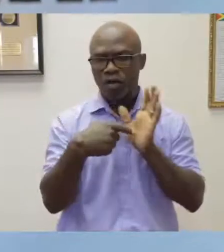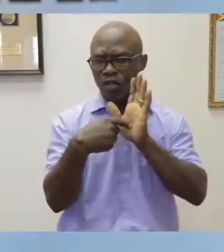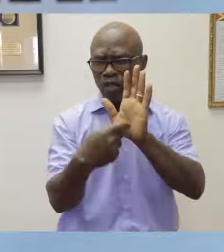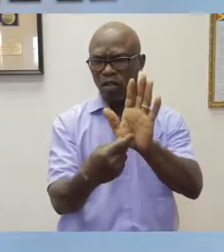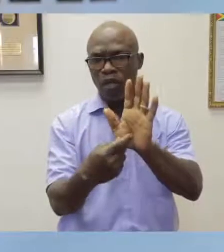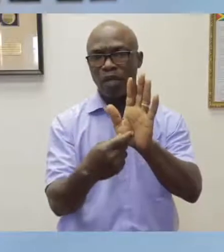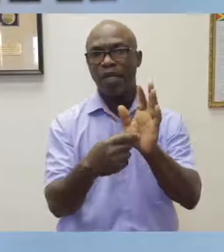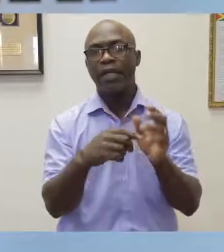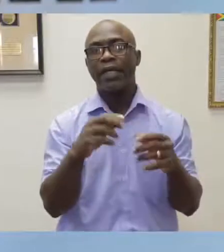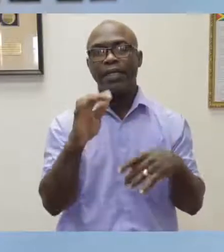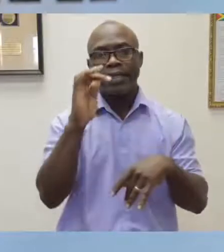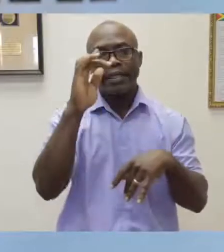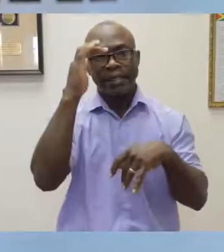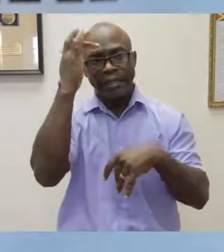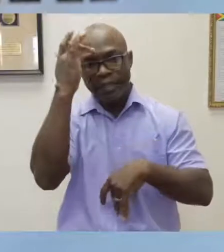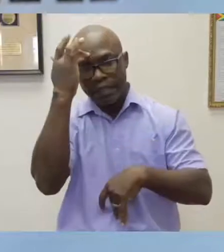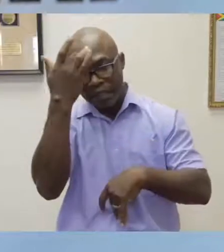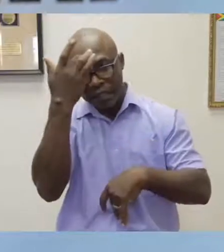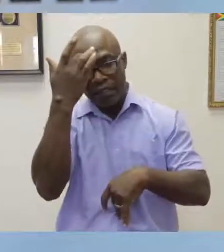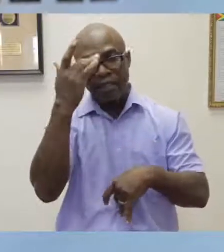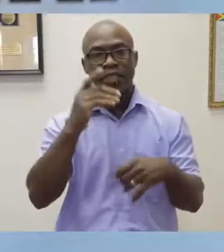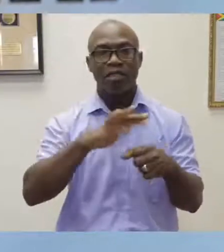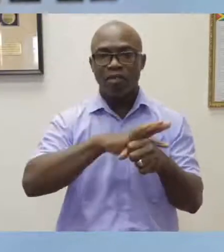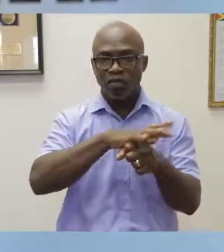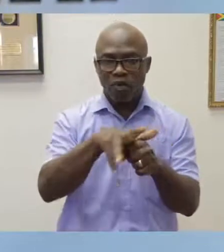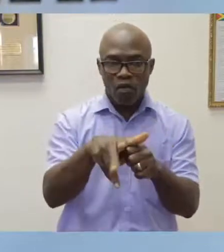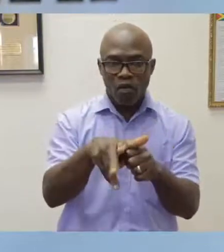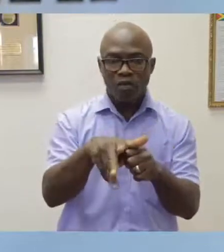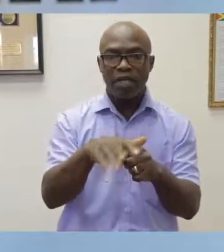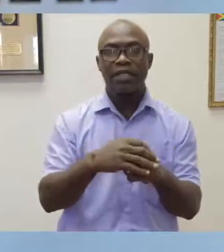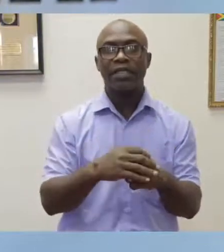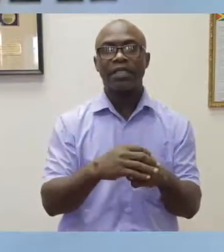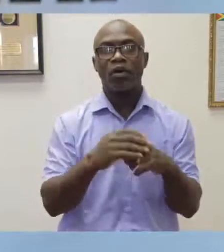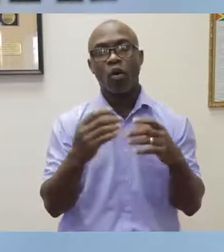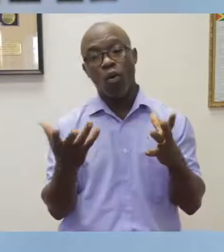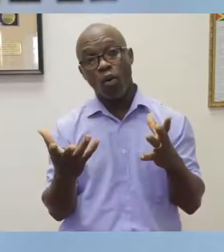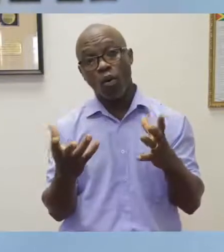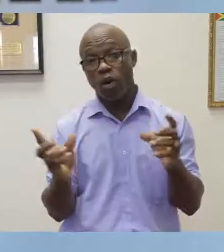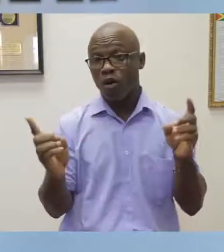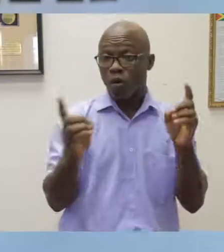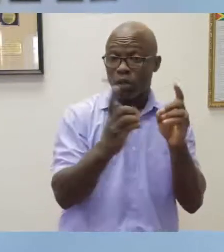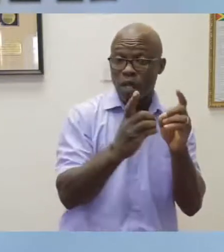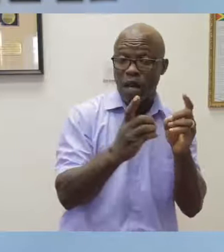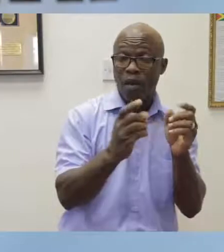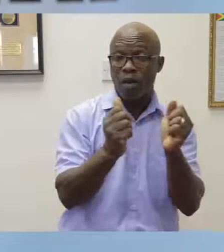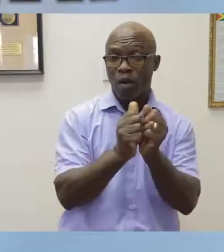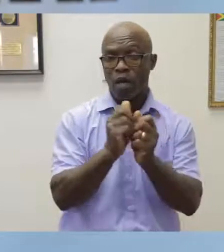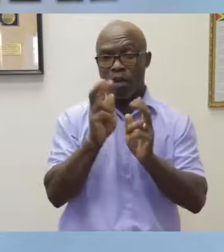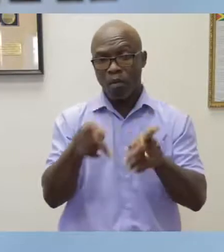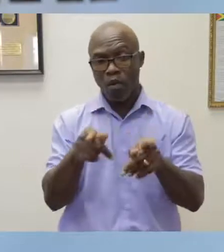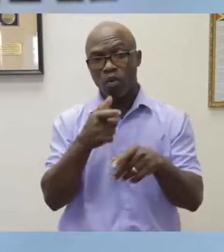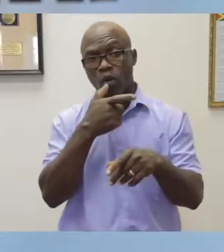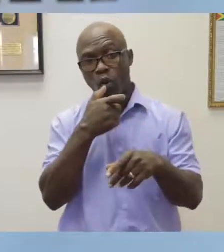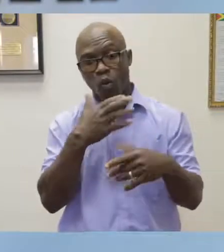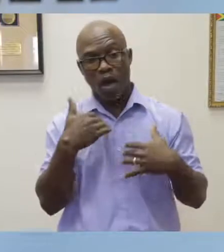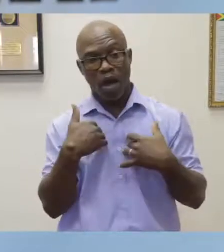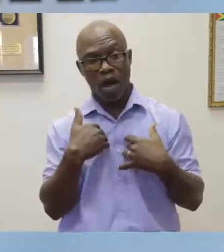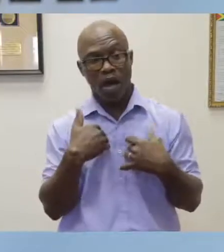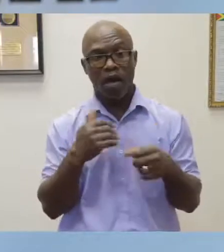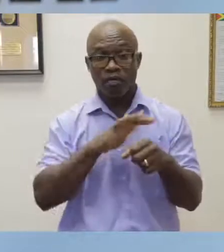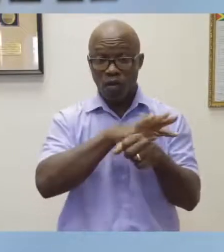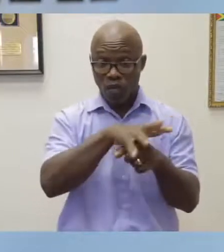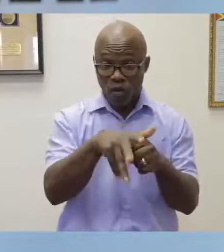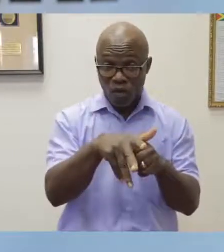COVID-19 or if you have been in contact with someone who tested positive. In